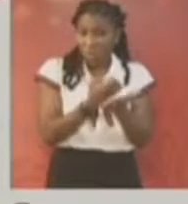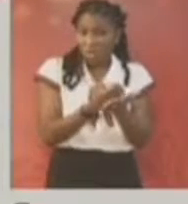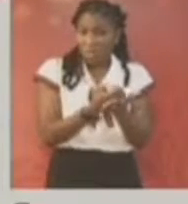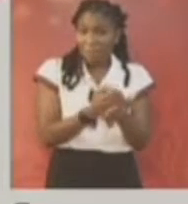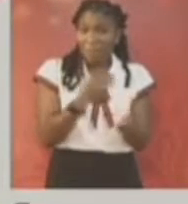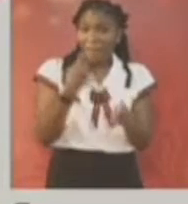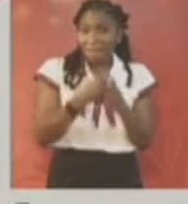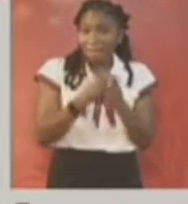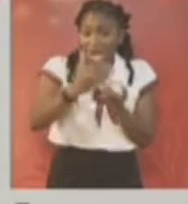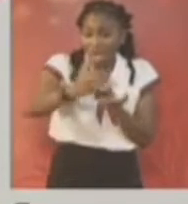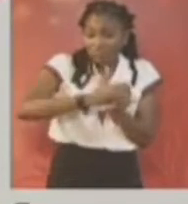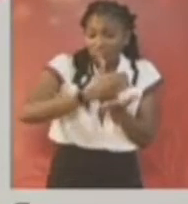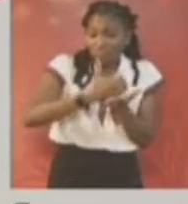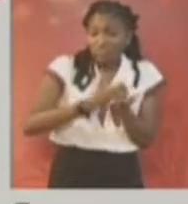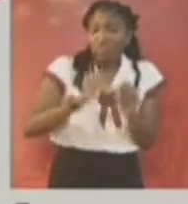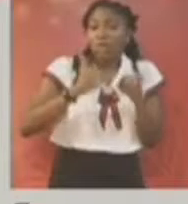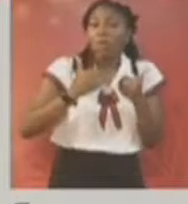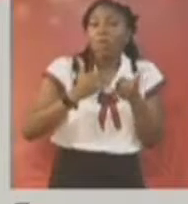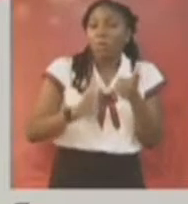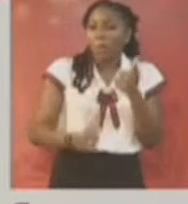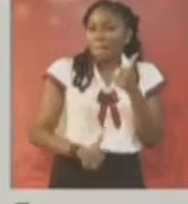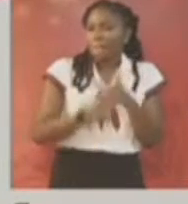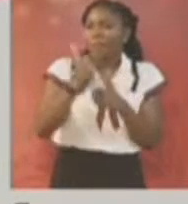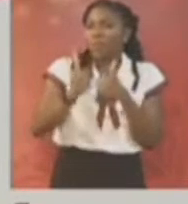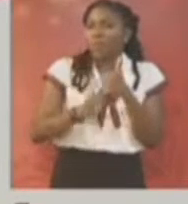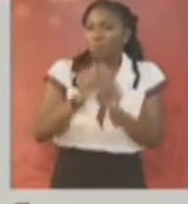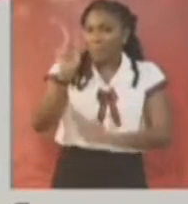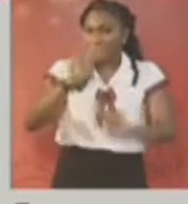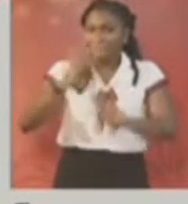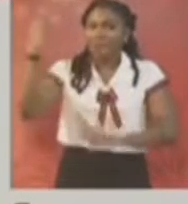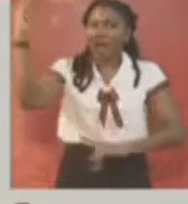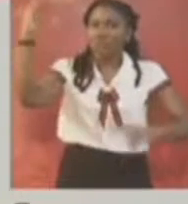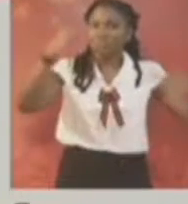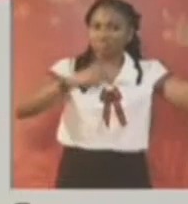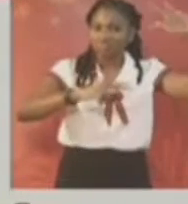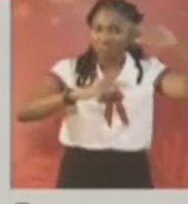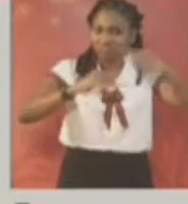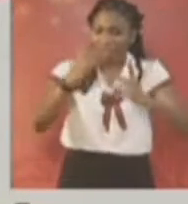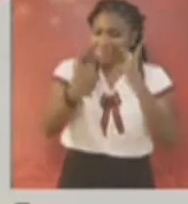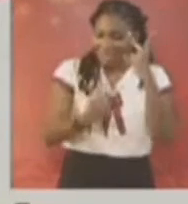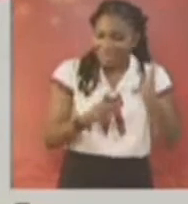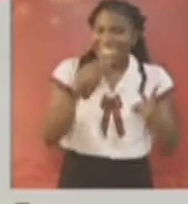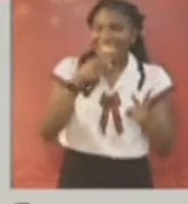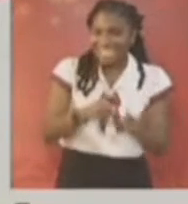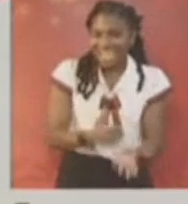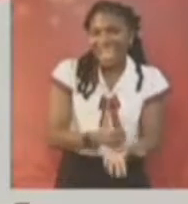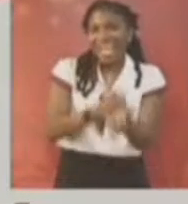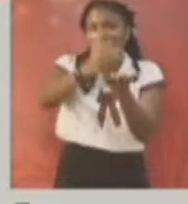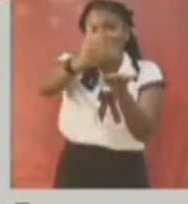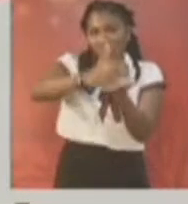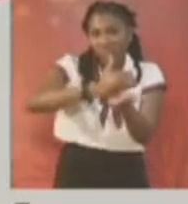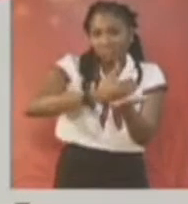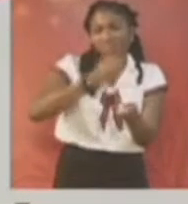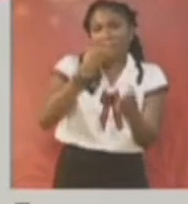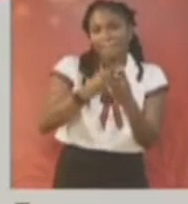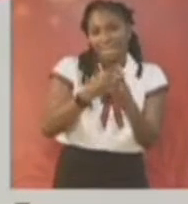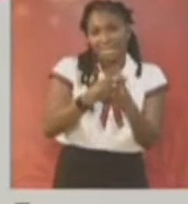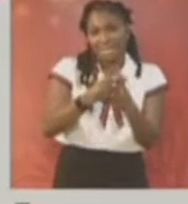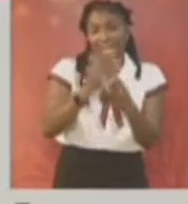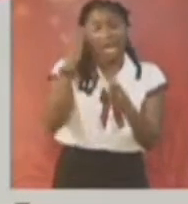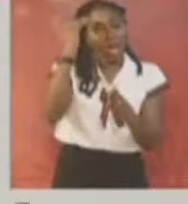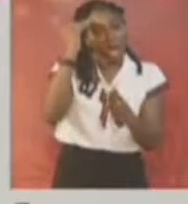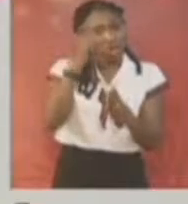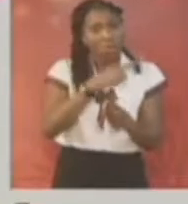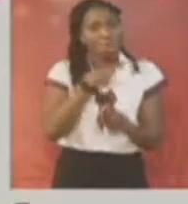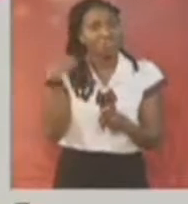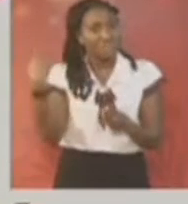by those tourist arrivals. So while they may be knowingly putting themselves at some measure of risk,